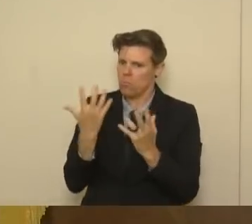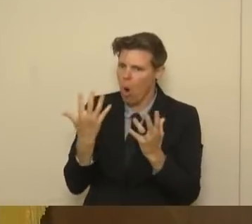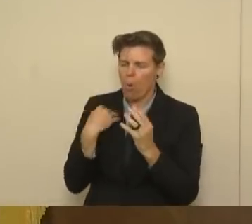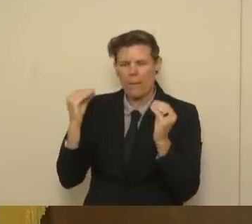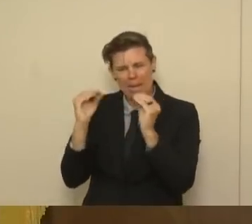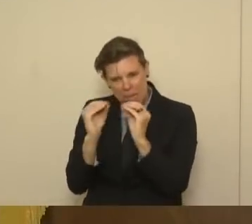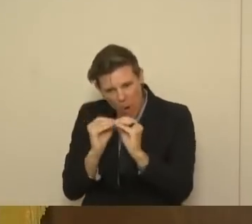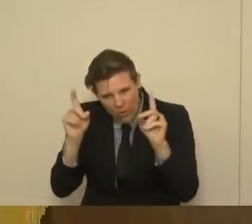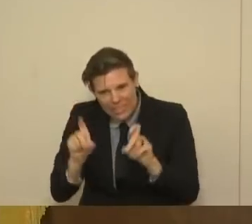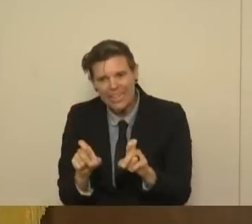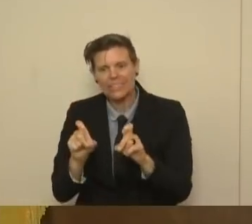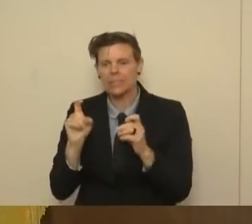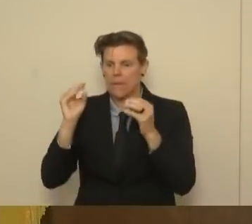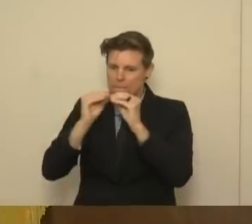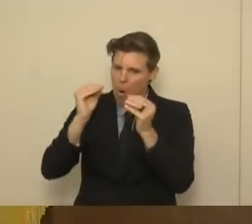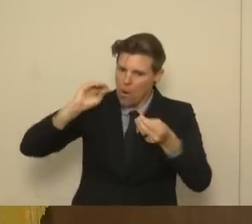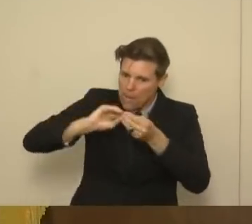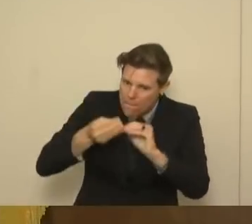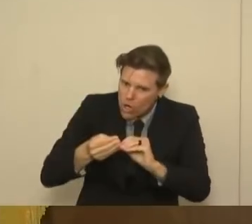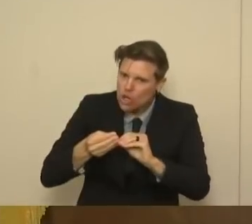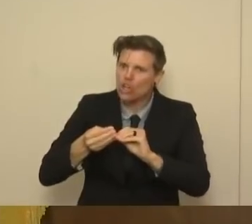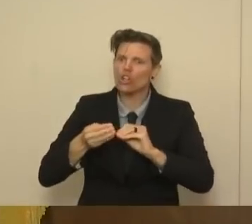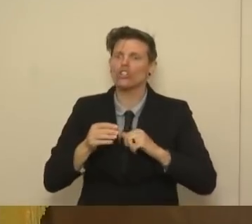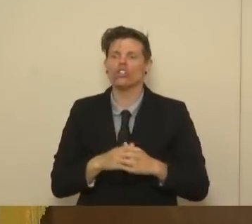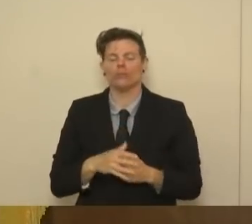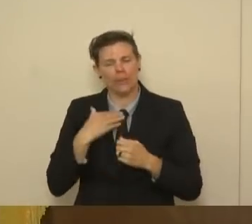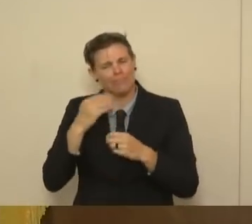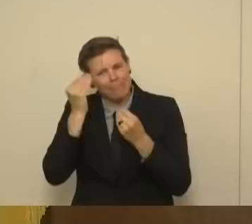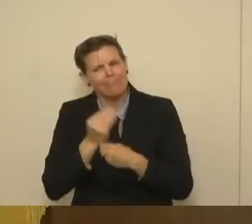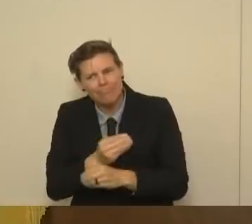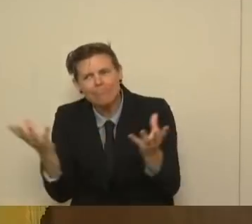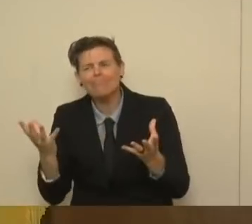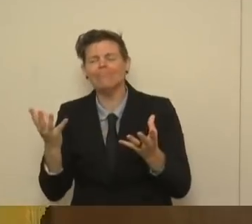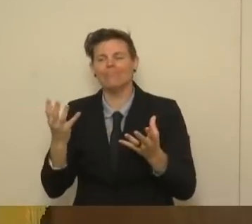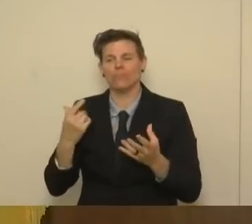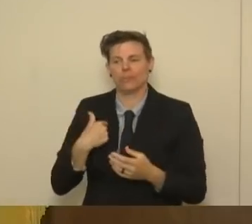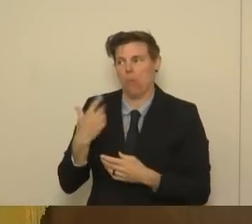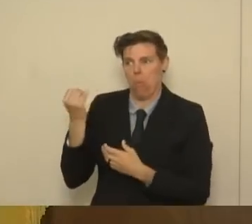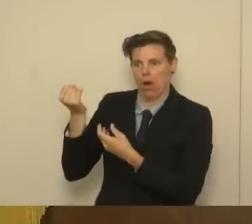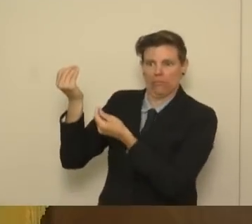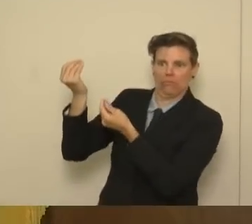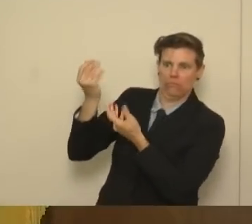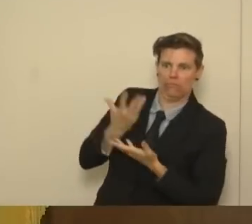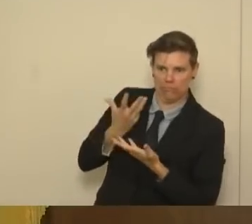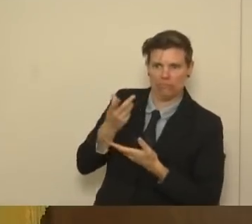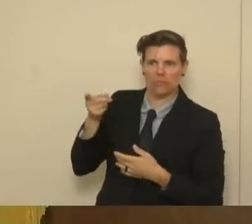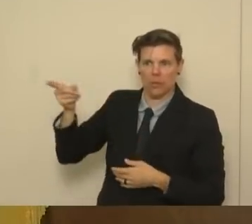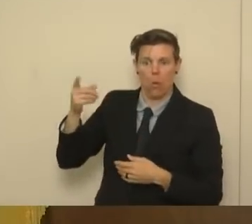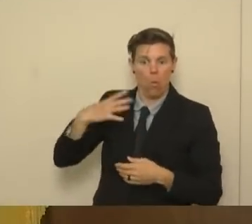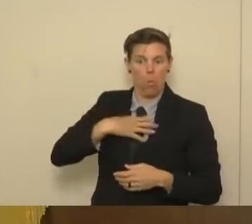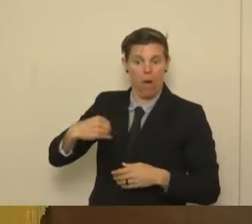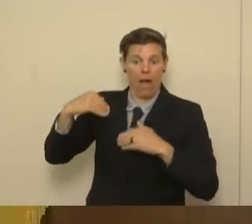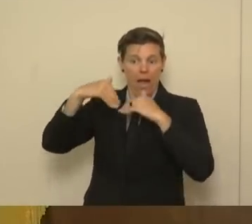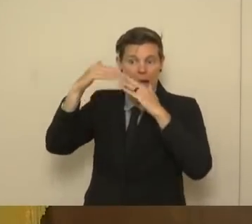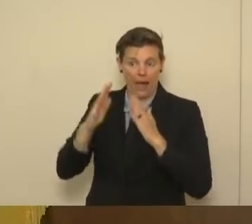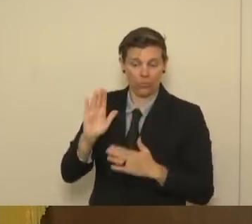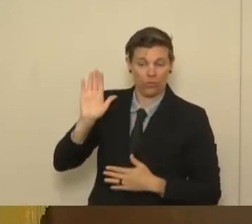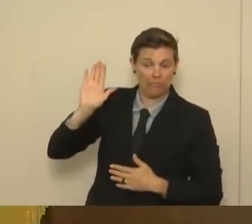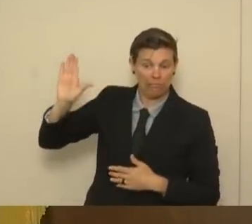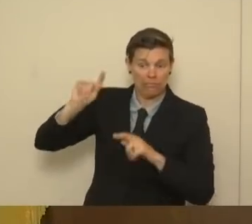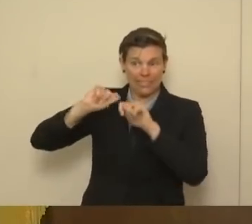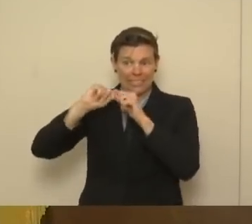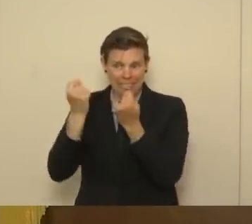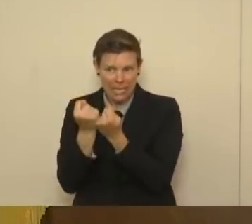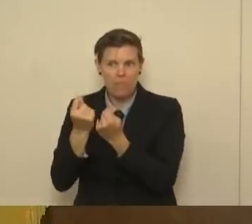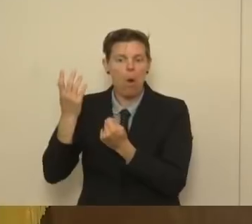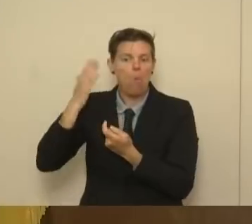fact, I've got a call if someone's going to ask me with members in the White House Task Force team on testing tomorrow to make sure that we're